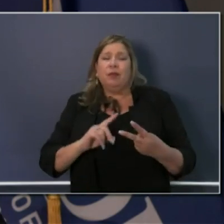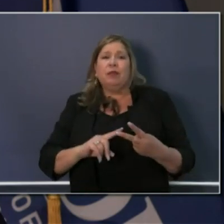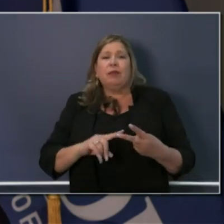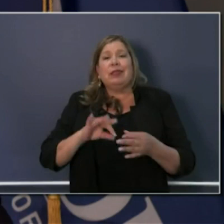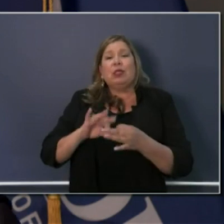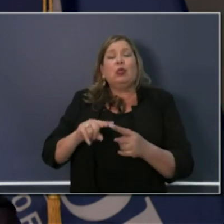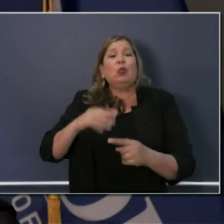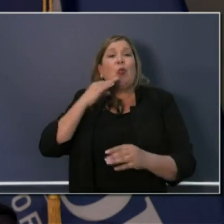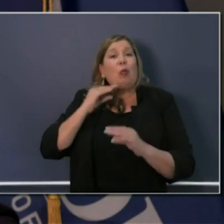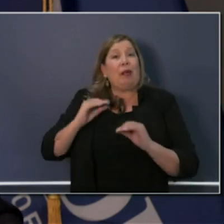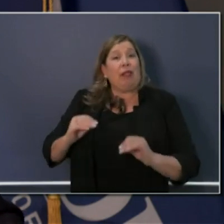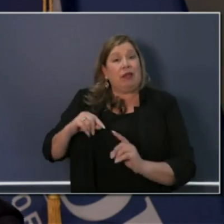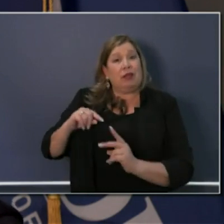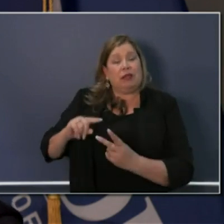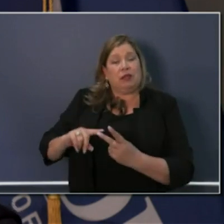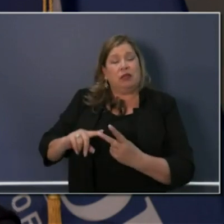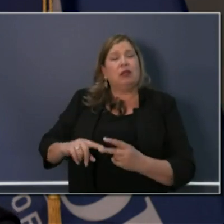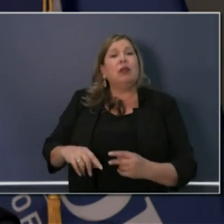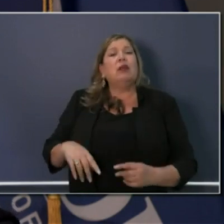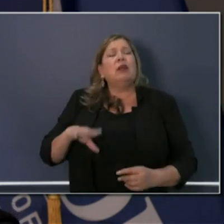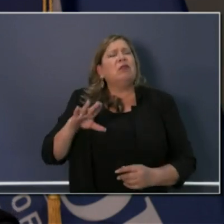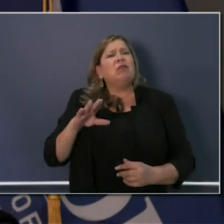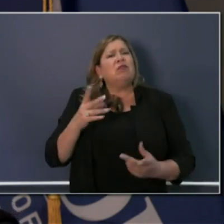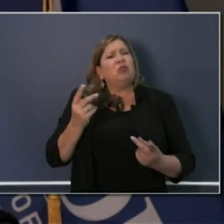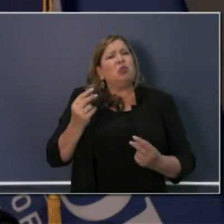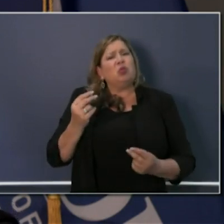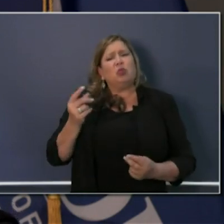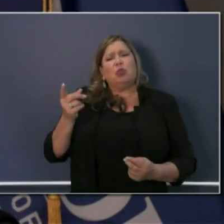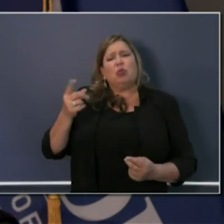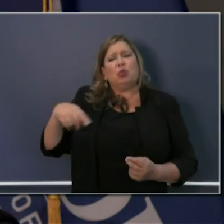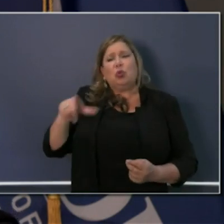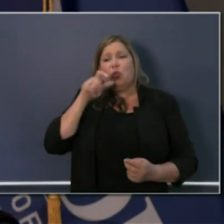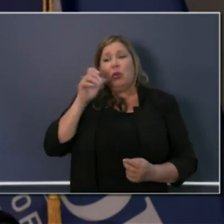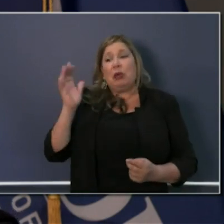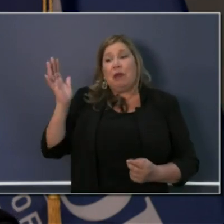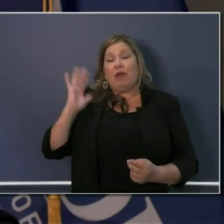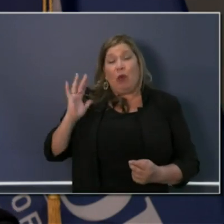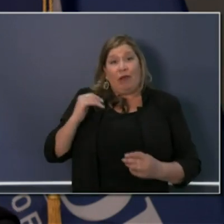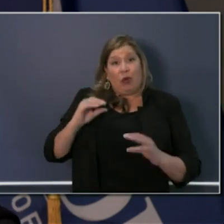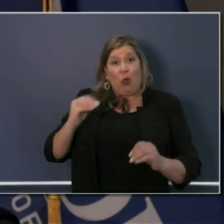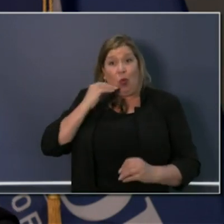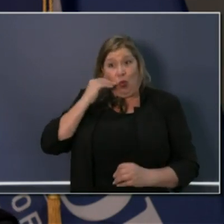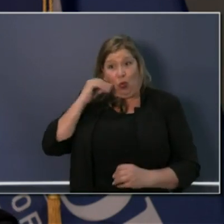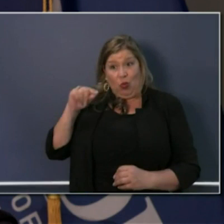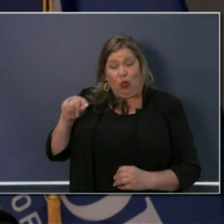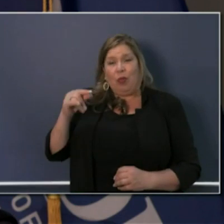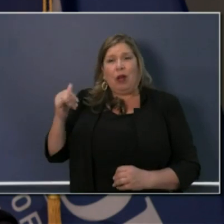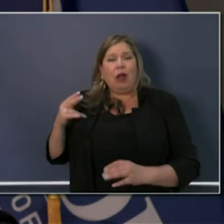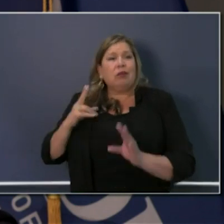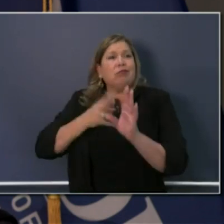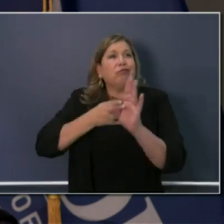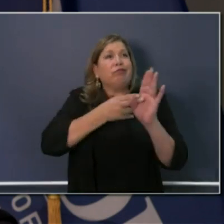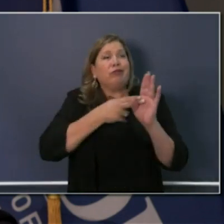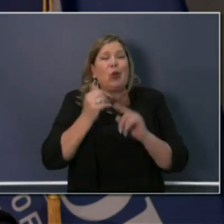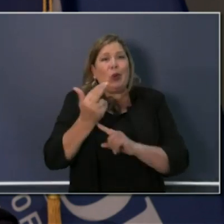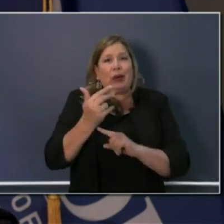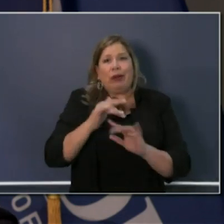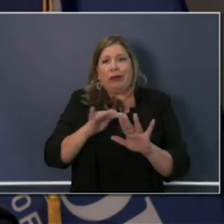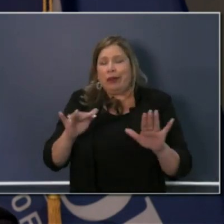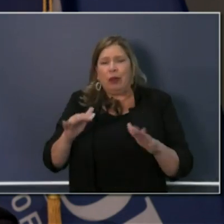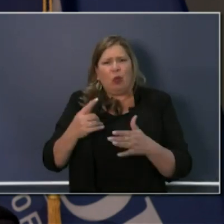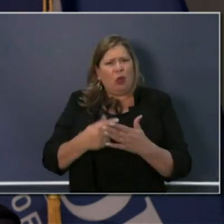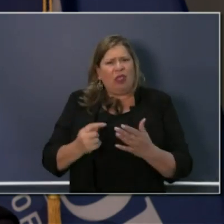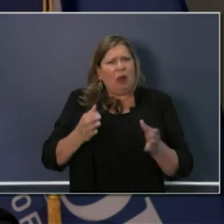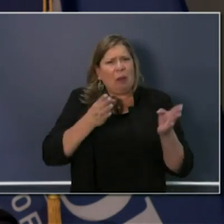What happens when this crisis is over with those people who were homeless and now in these assets? If the plan is for them to